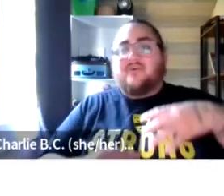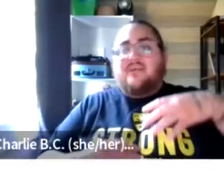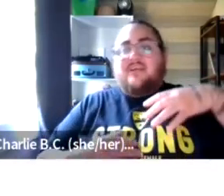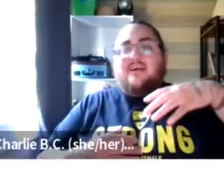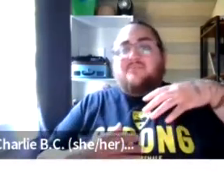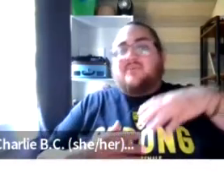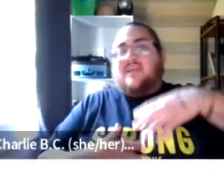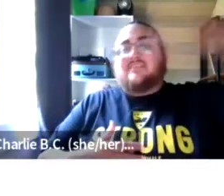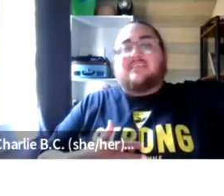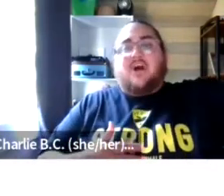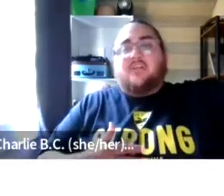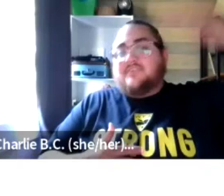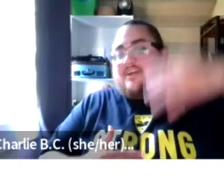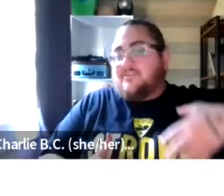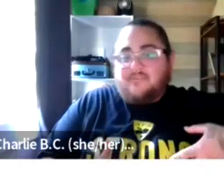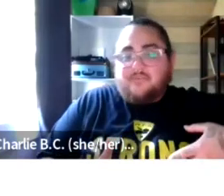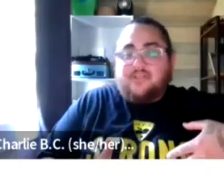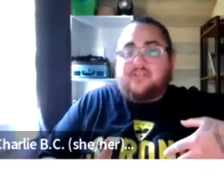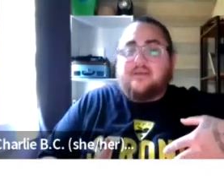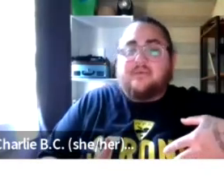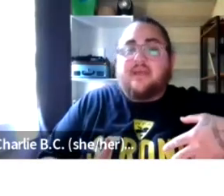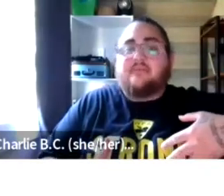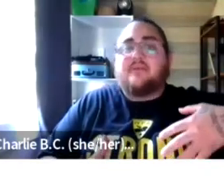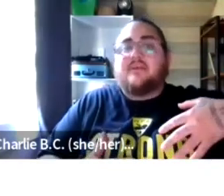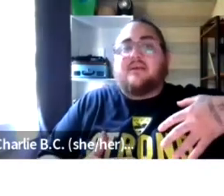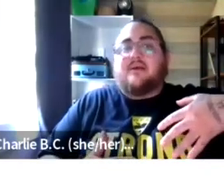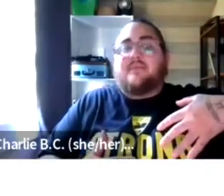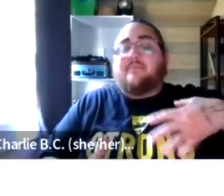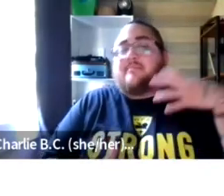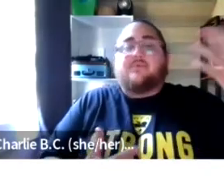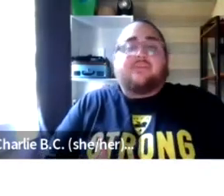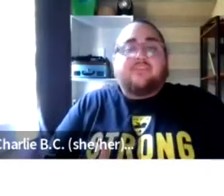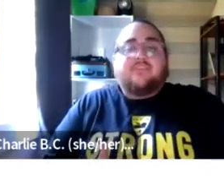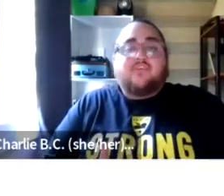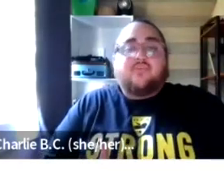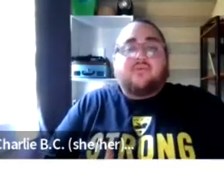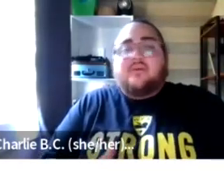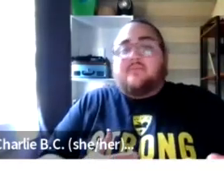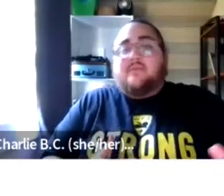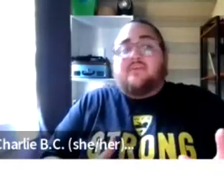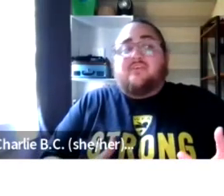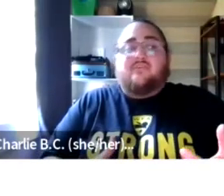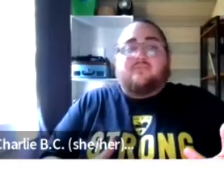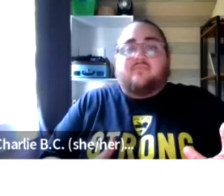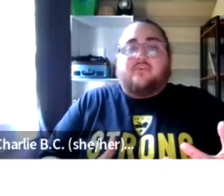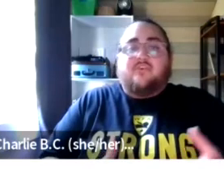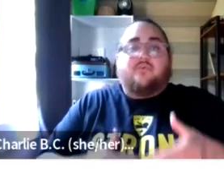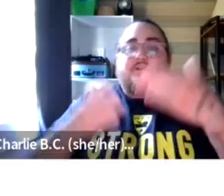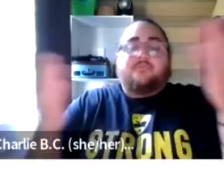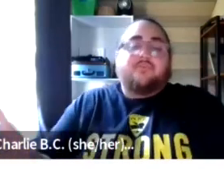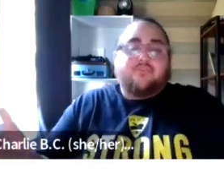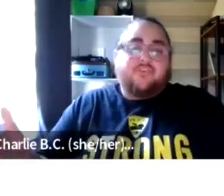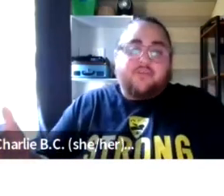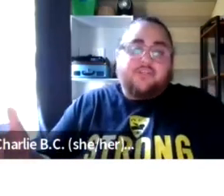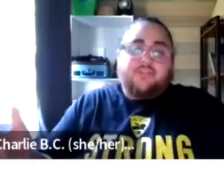for you. So you can access all of the other information that we have that might be relevant to you. Maybe, you